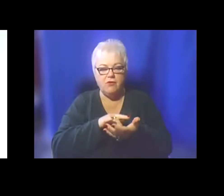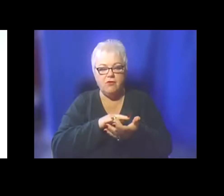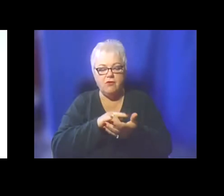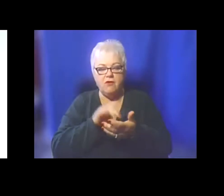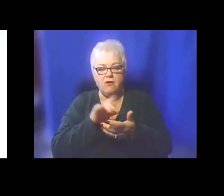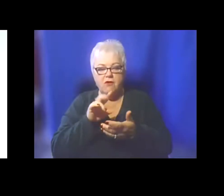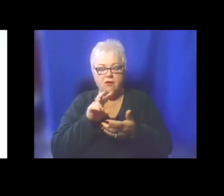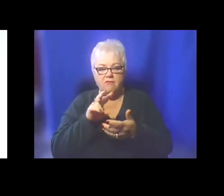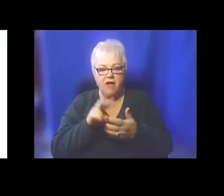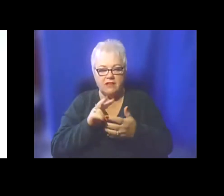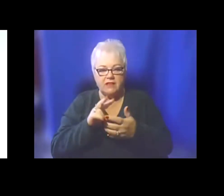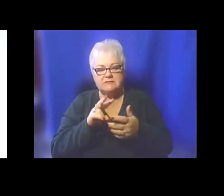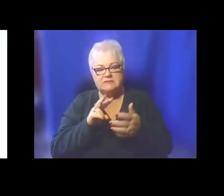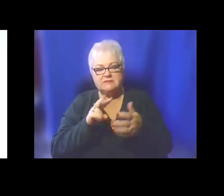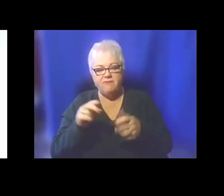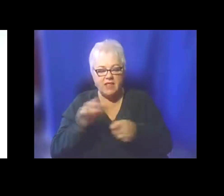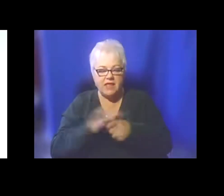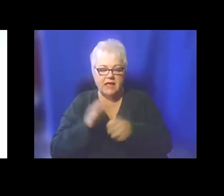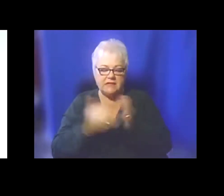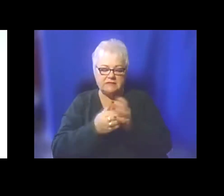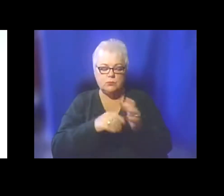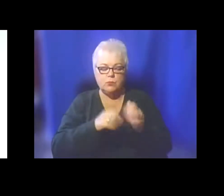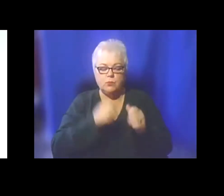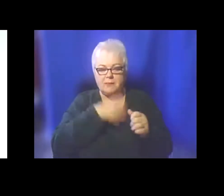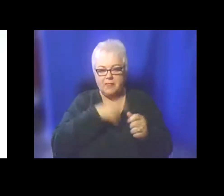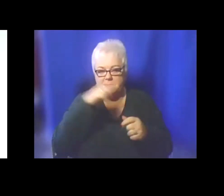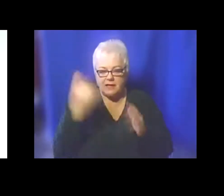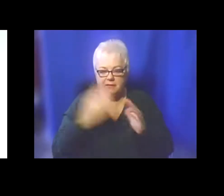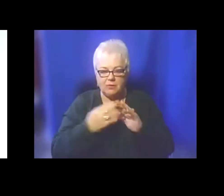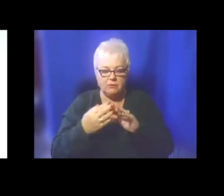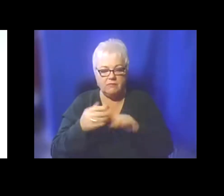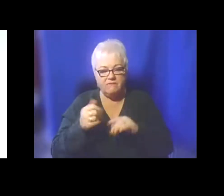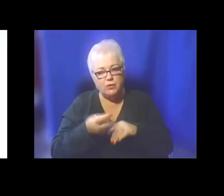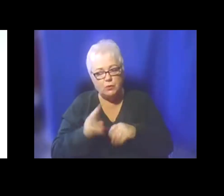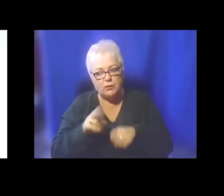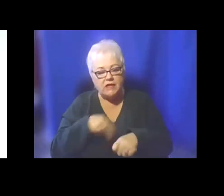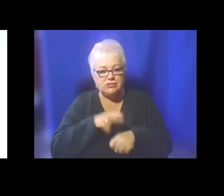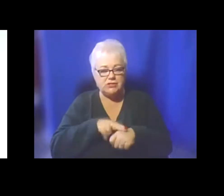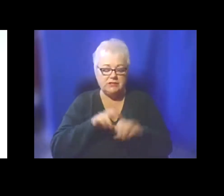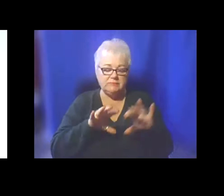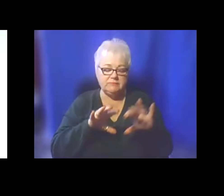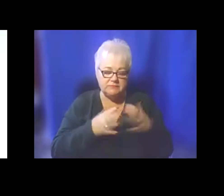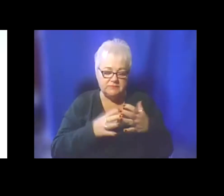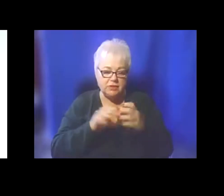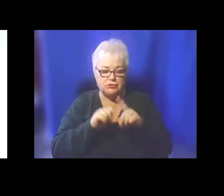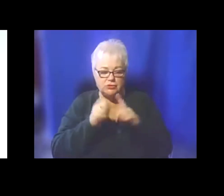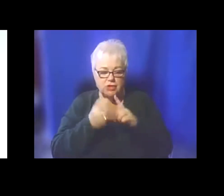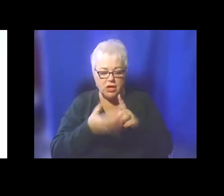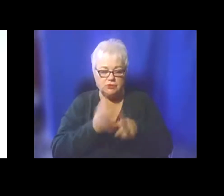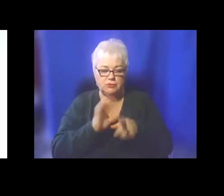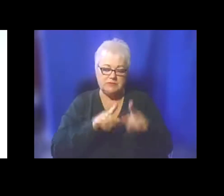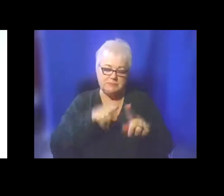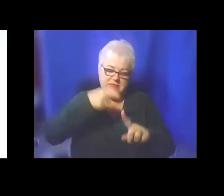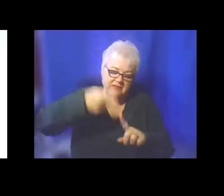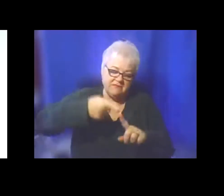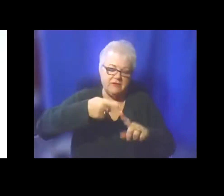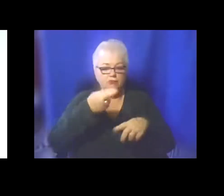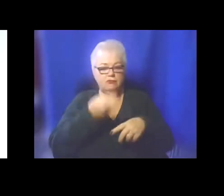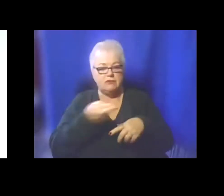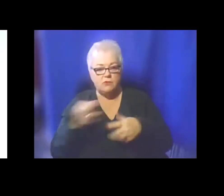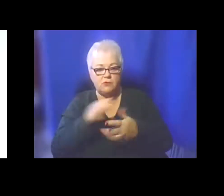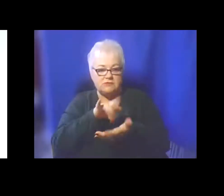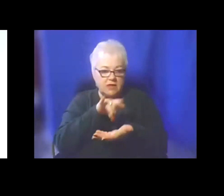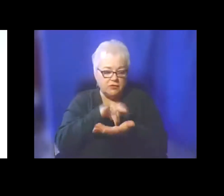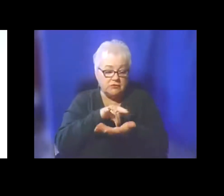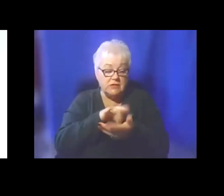Women in the Black community. So one of very few nationally designated culturally specific resource centers. And